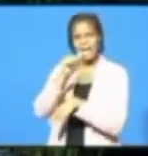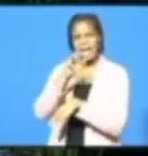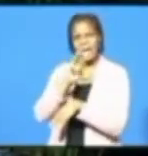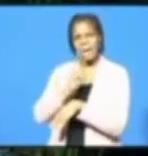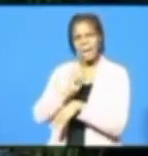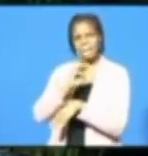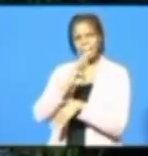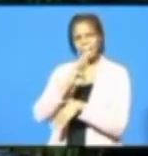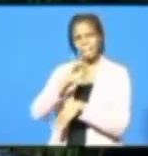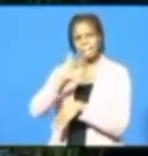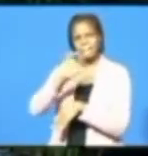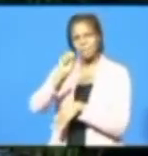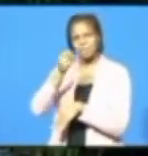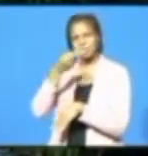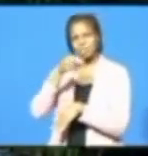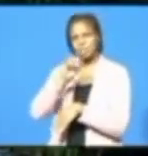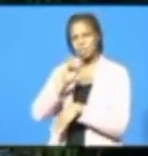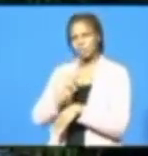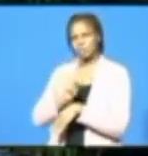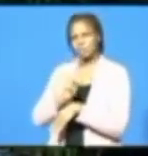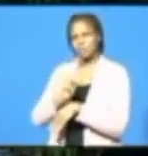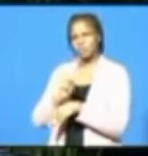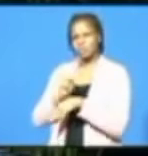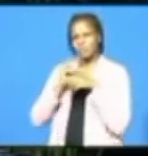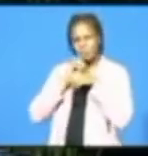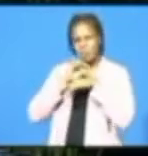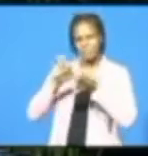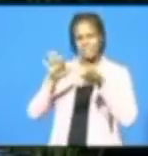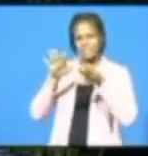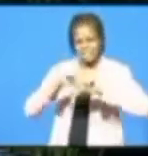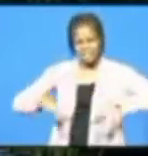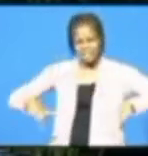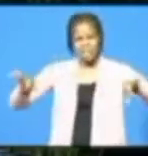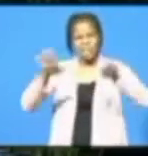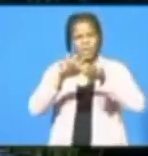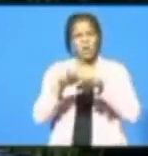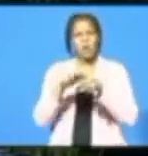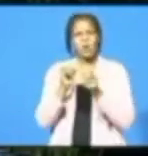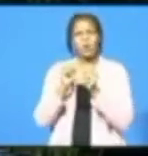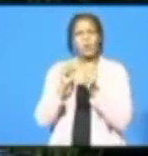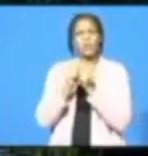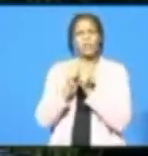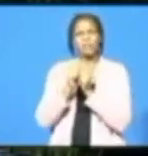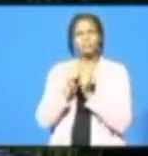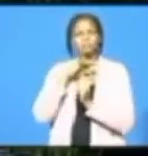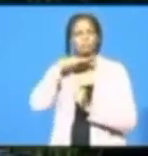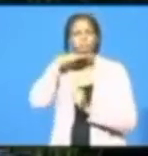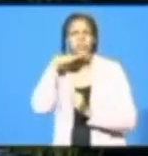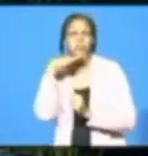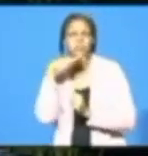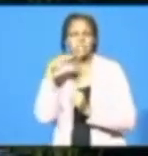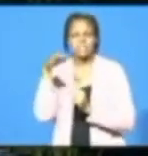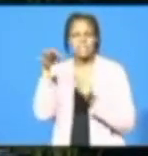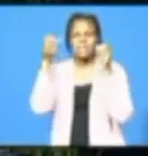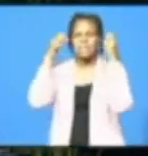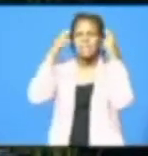the air with profanity, pornography, and call it freedom of